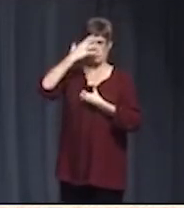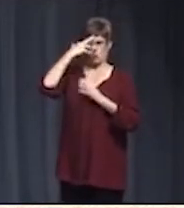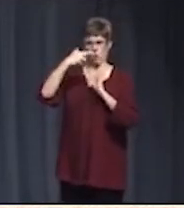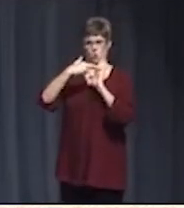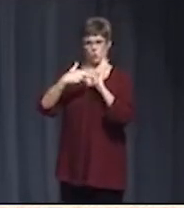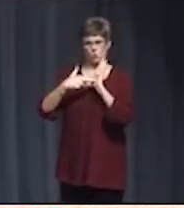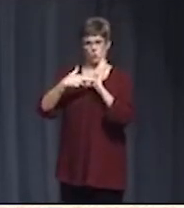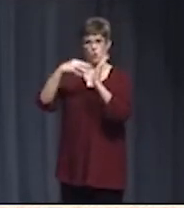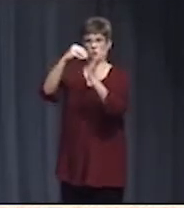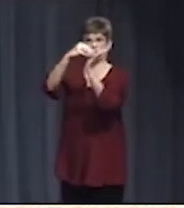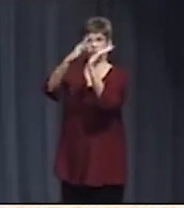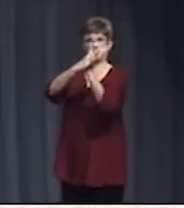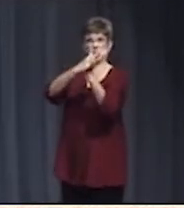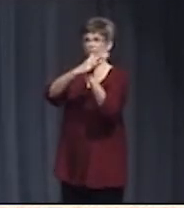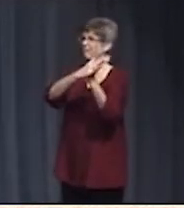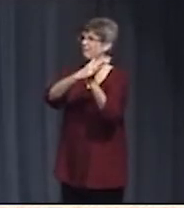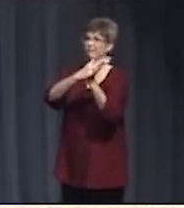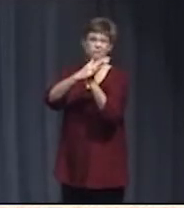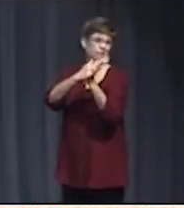down anywhere.